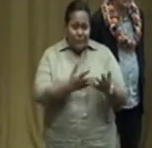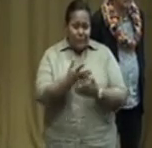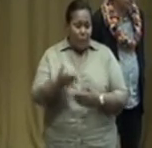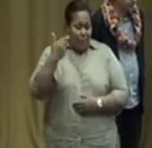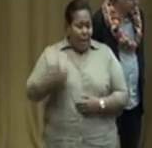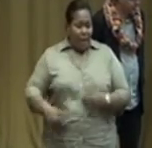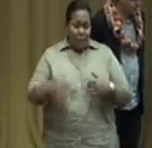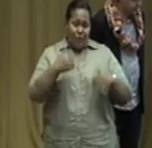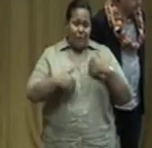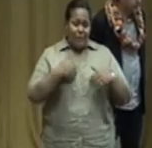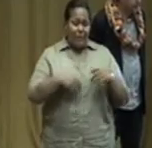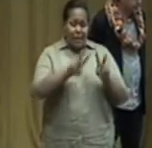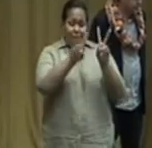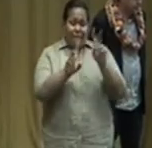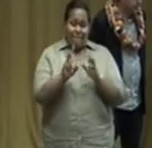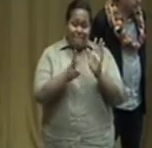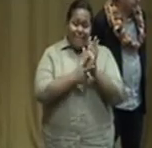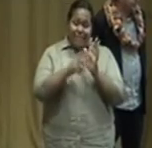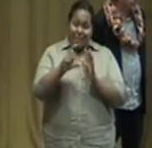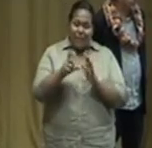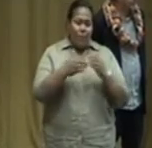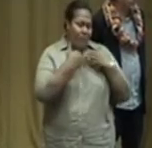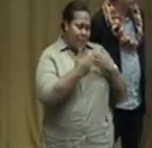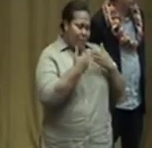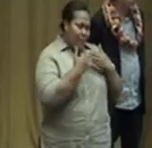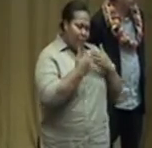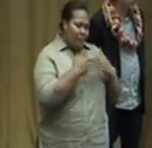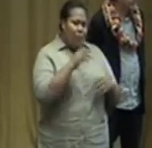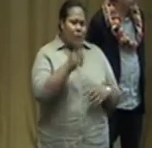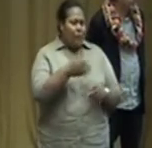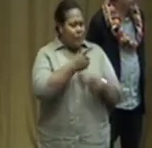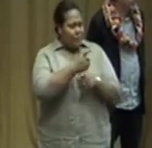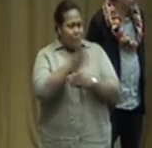just like to thank Wayne very much for a very, very interesting talk, and we'll now be able to have a break for